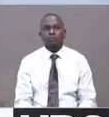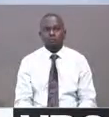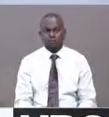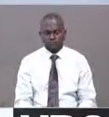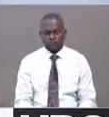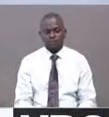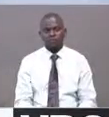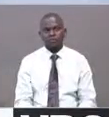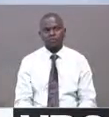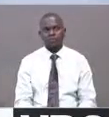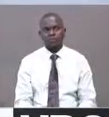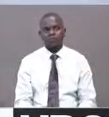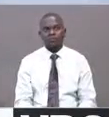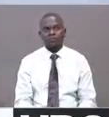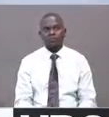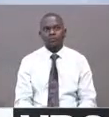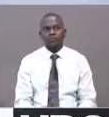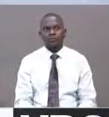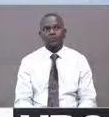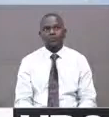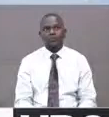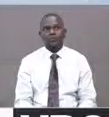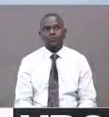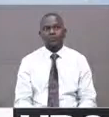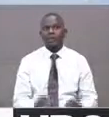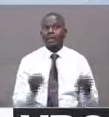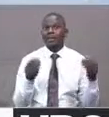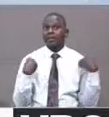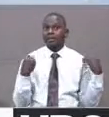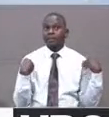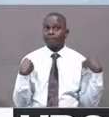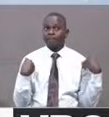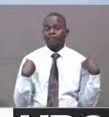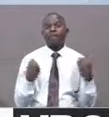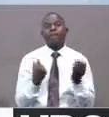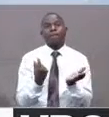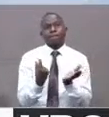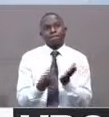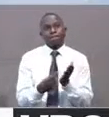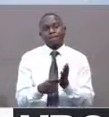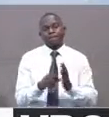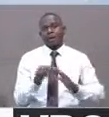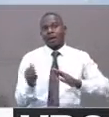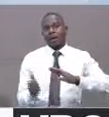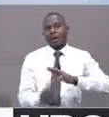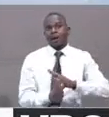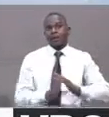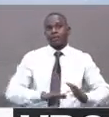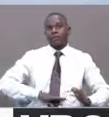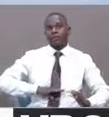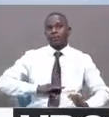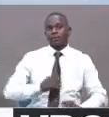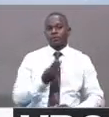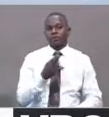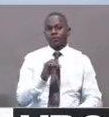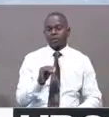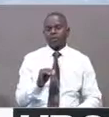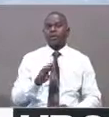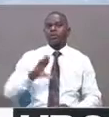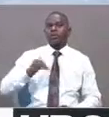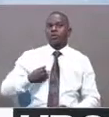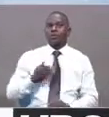All right. Now into a little bit of sports. The Uganda's under 20 women's football team has